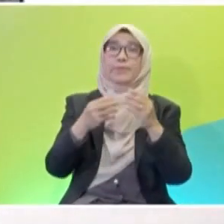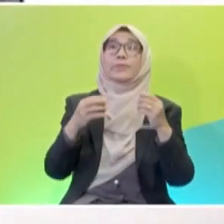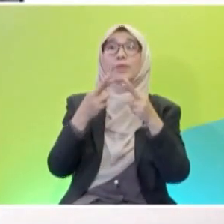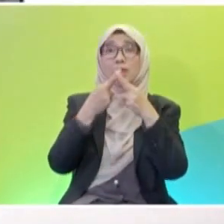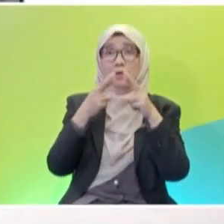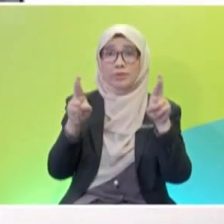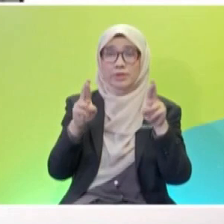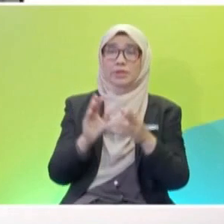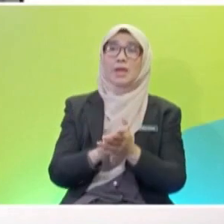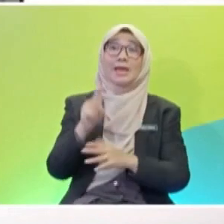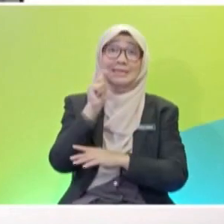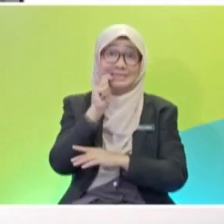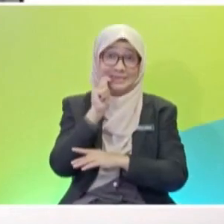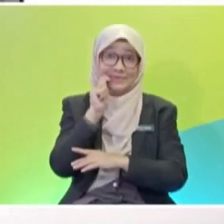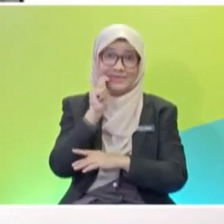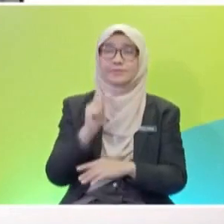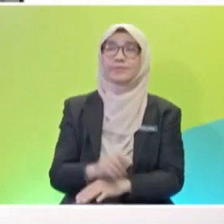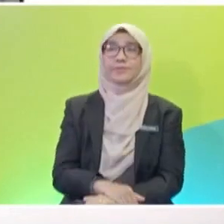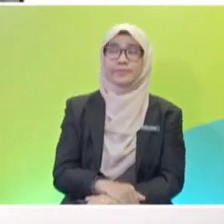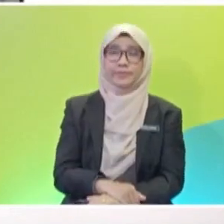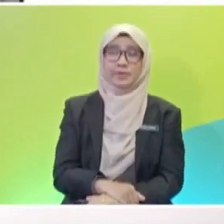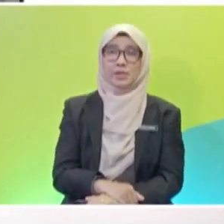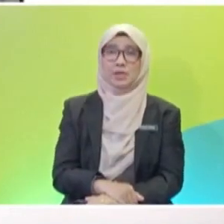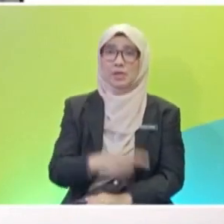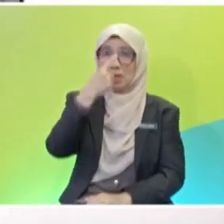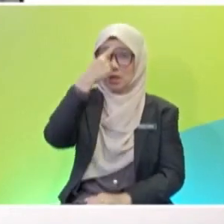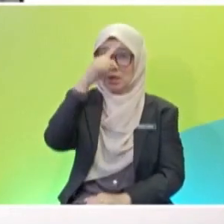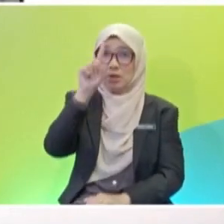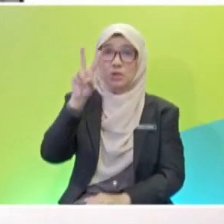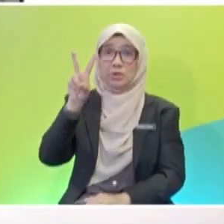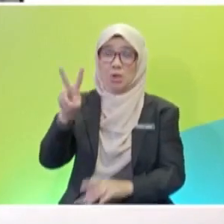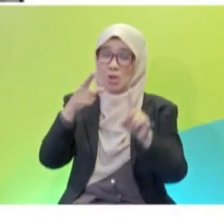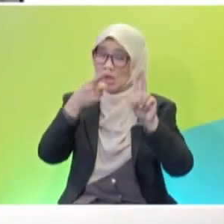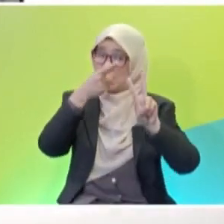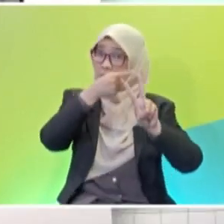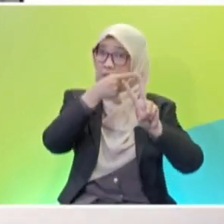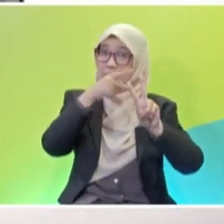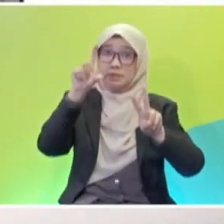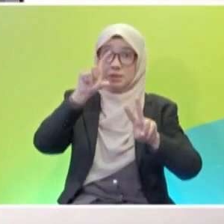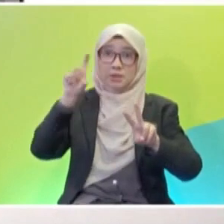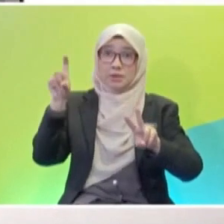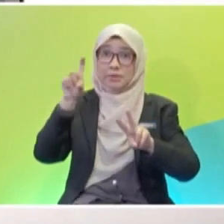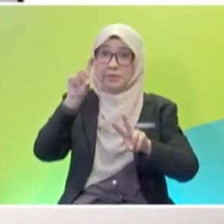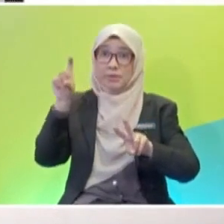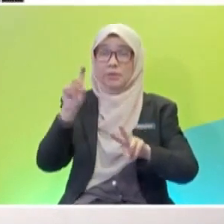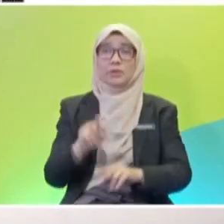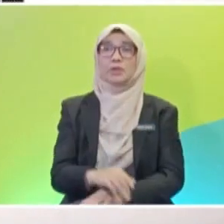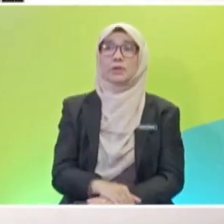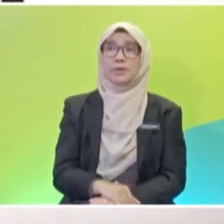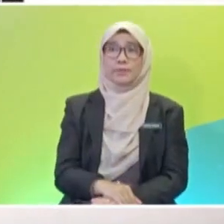Okay, cool. So let's start with Kivya, this second paragraph. So what do you get out of it, the gist of the second paragraph?